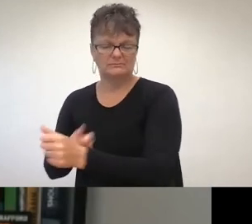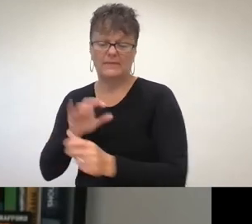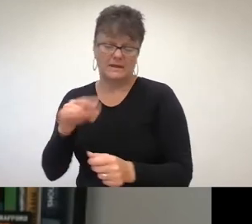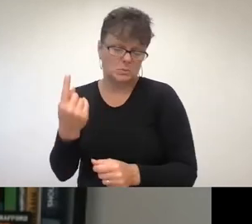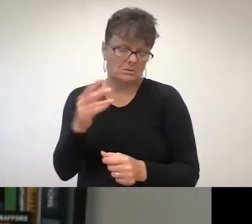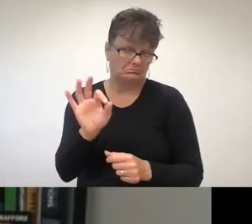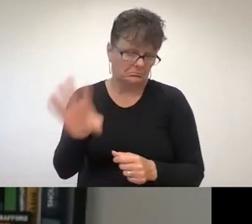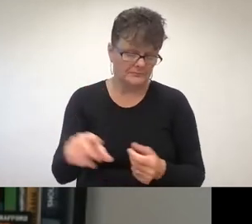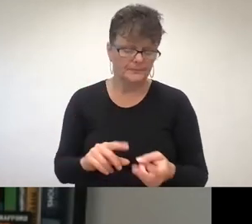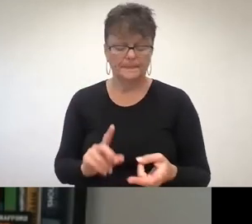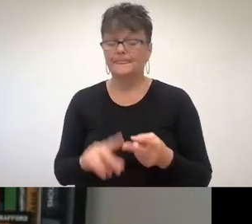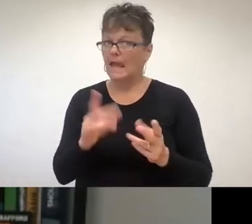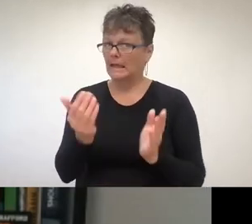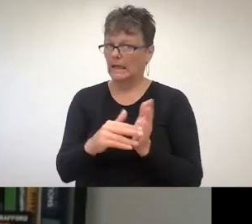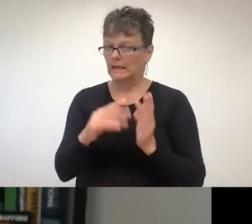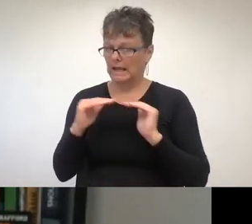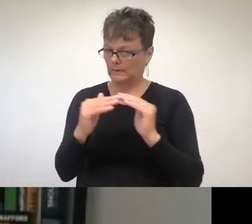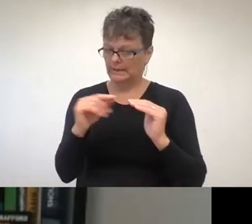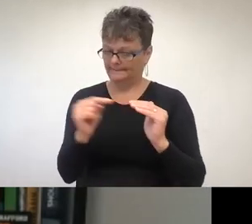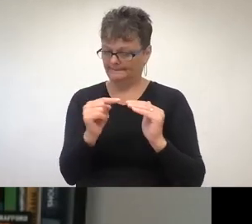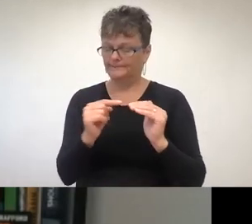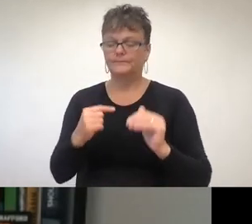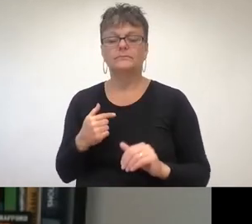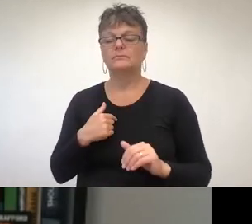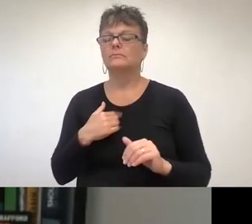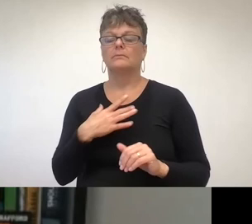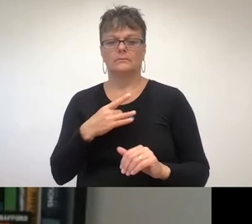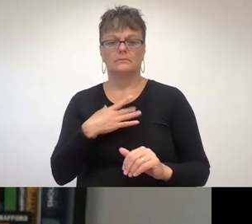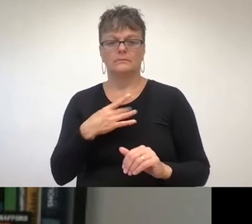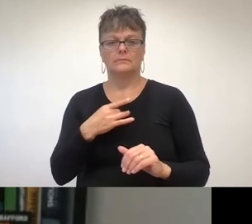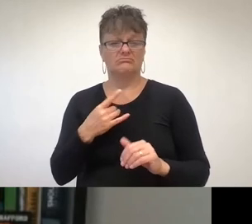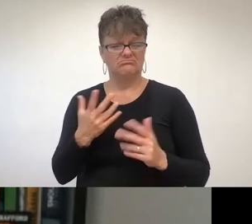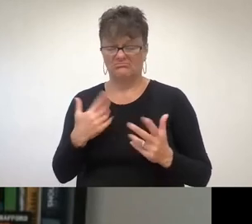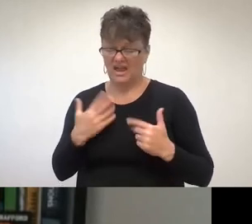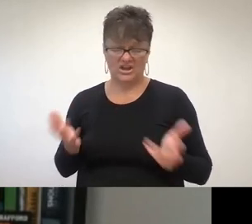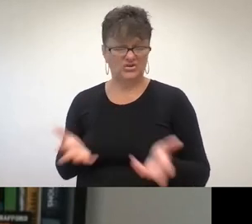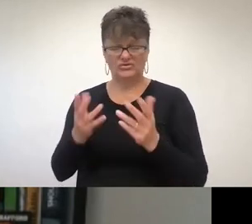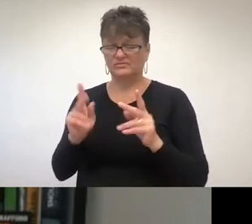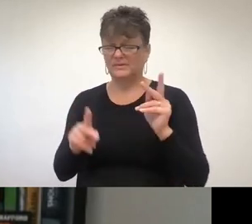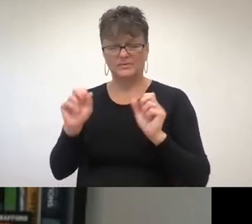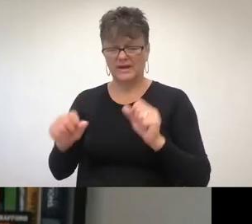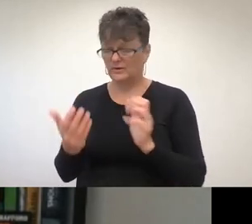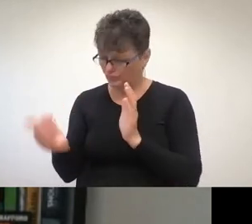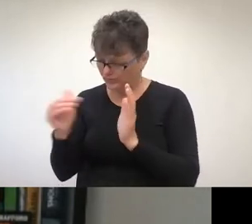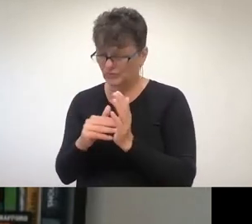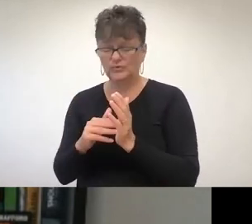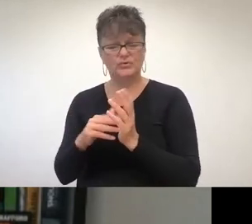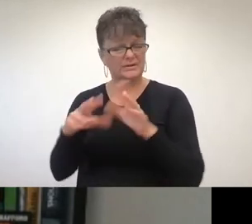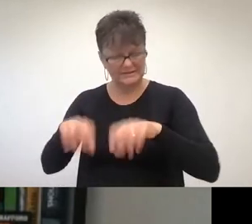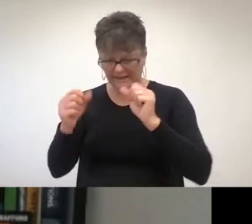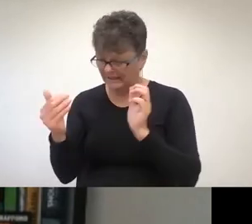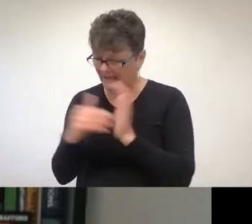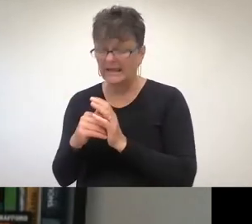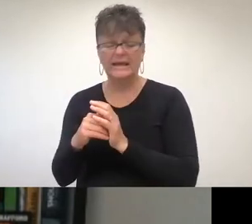with a focus on equity, I'm a big fan of offering retakes, redos, resubmissions. Or another